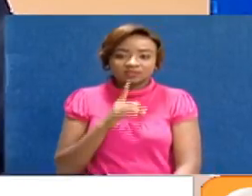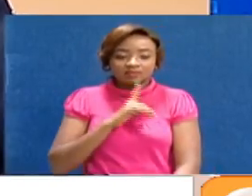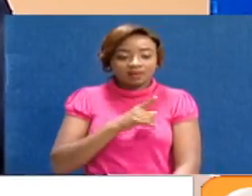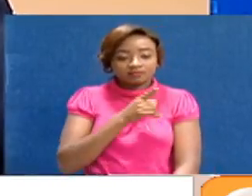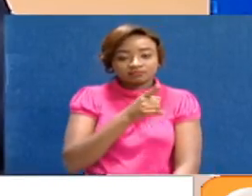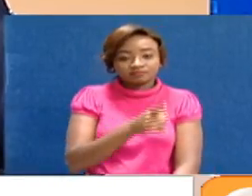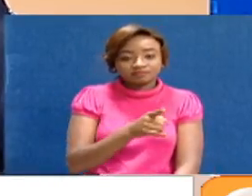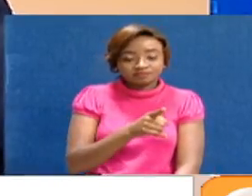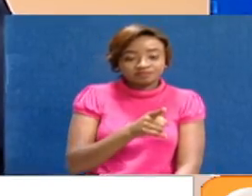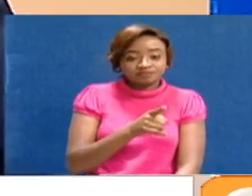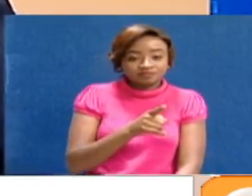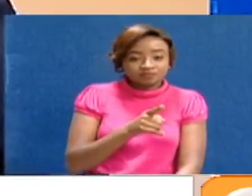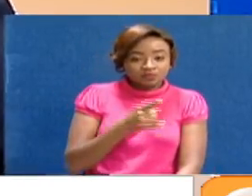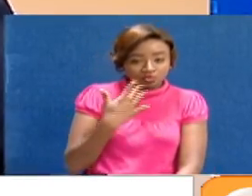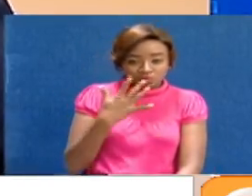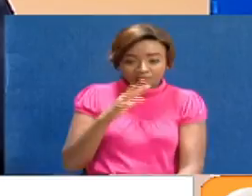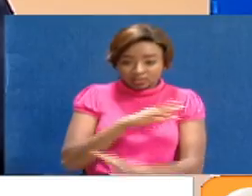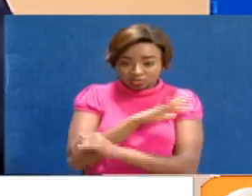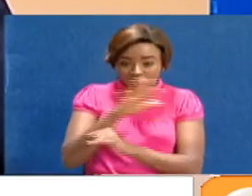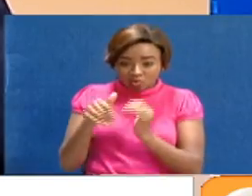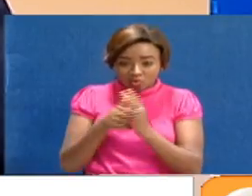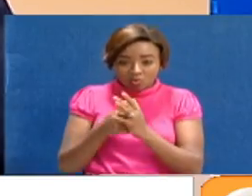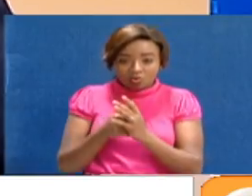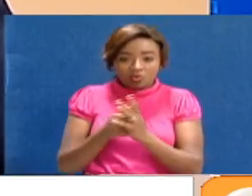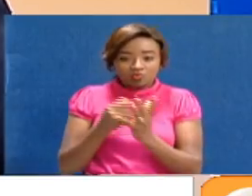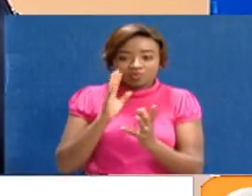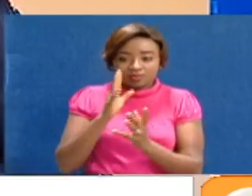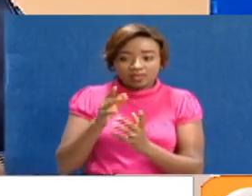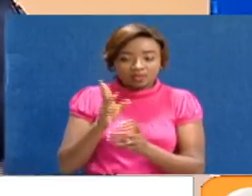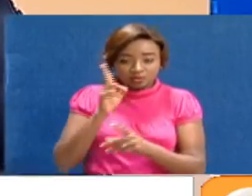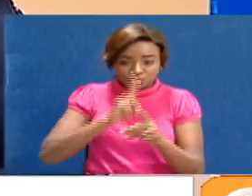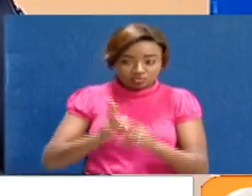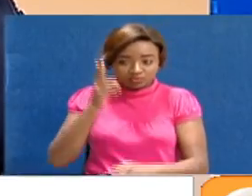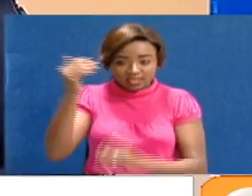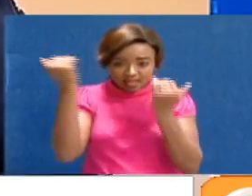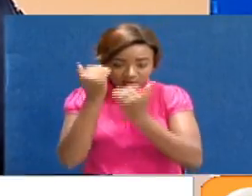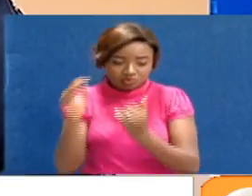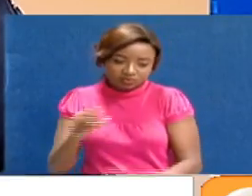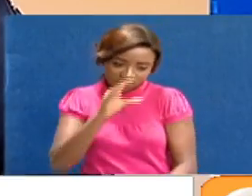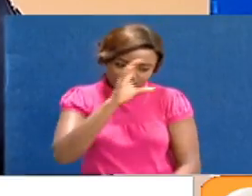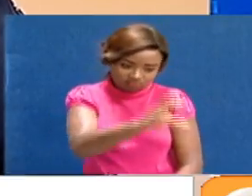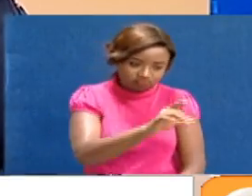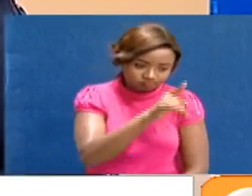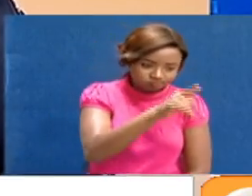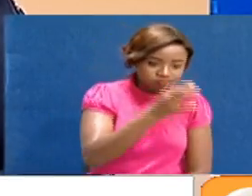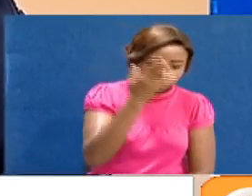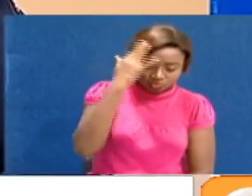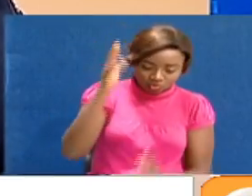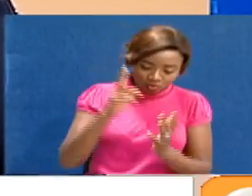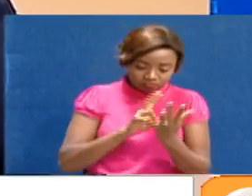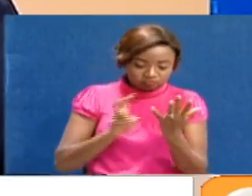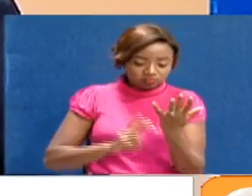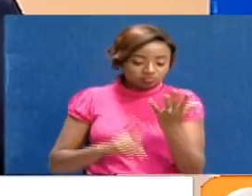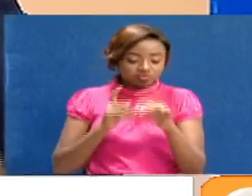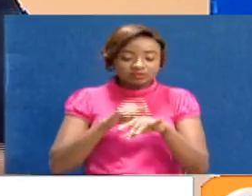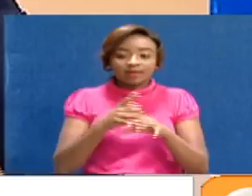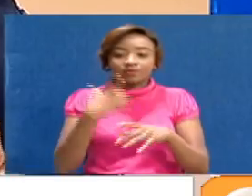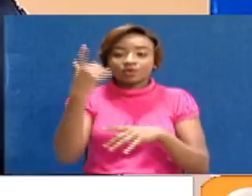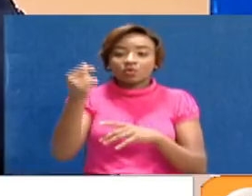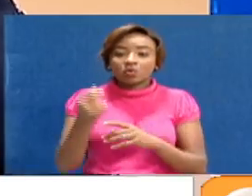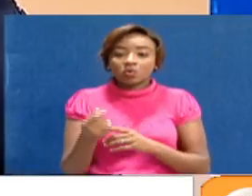you serve them with all the documents that you intend to rely on. Yeah. So by the time you are going to court, we are going to court